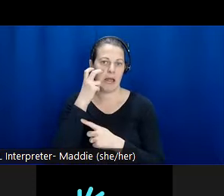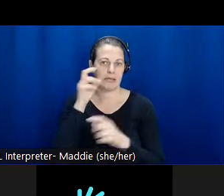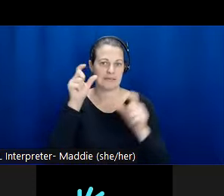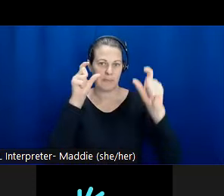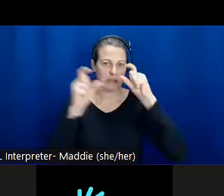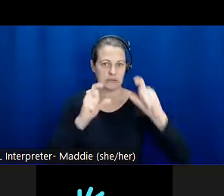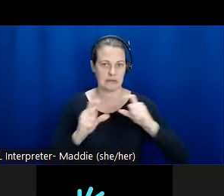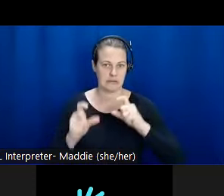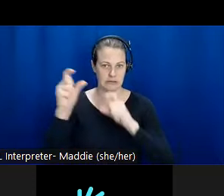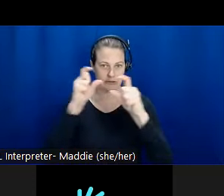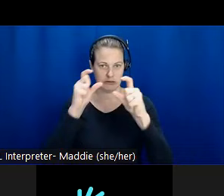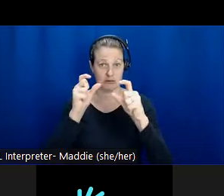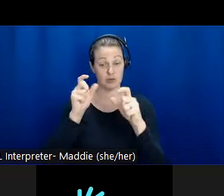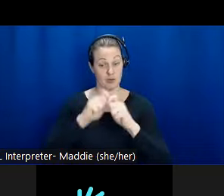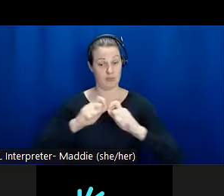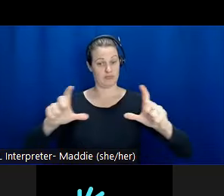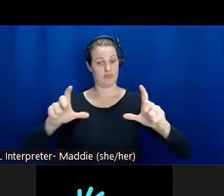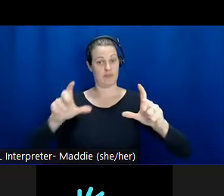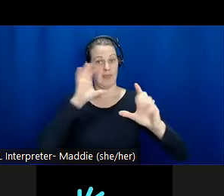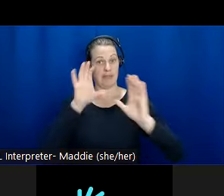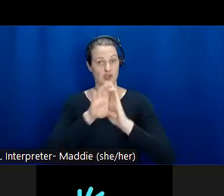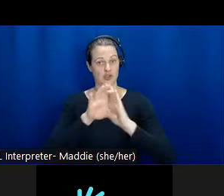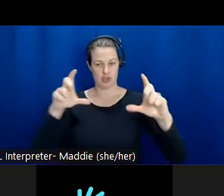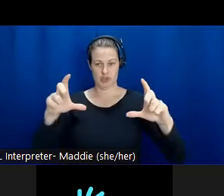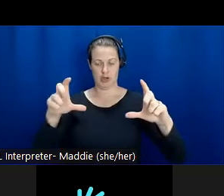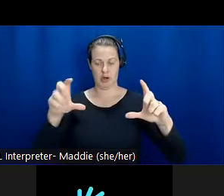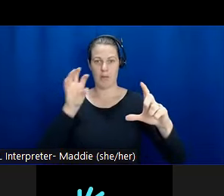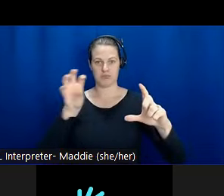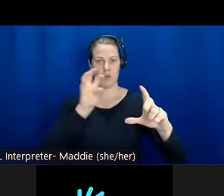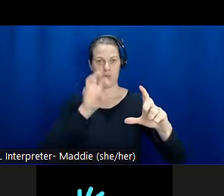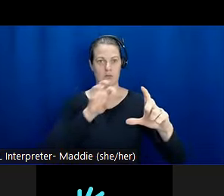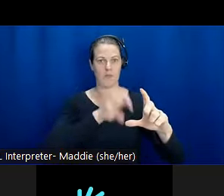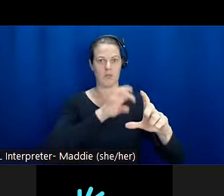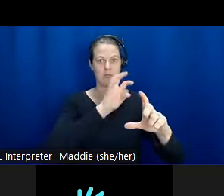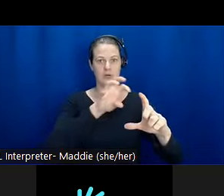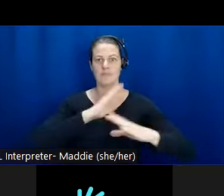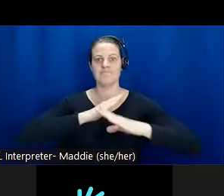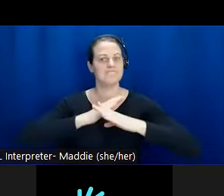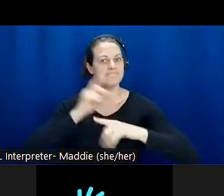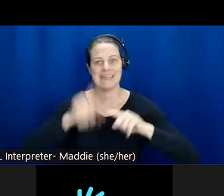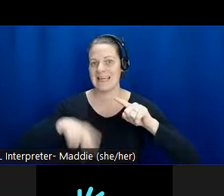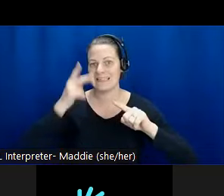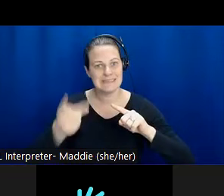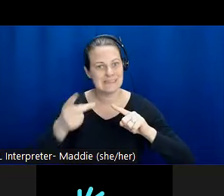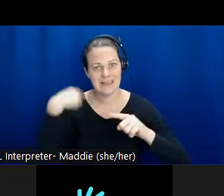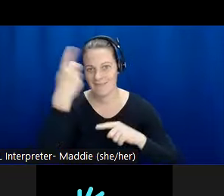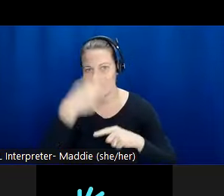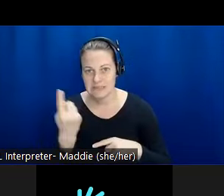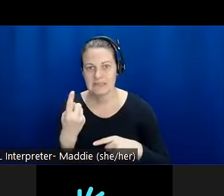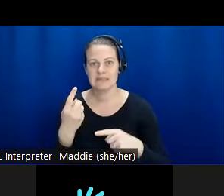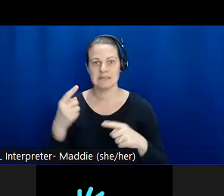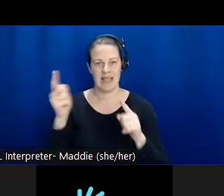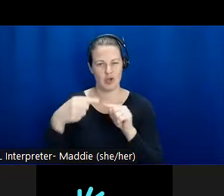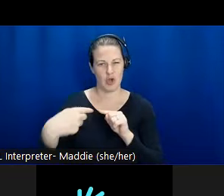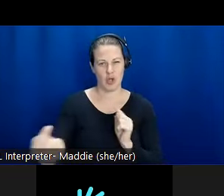at the visual scene, you're not quite able to see the faces in front of you. Contrast is kind of changed as well.